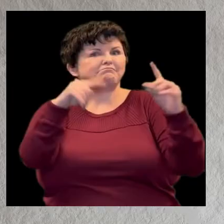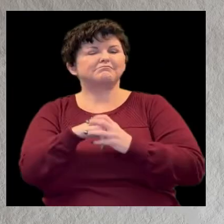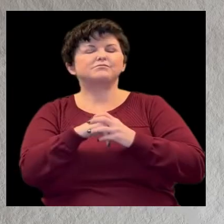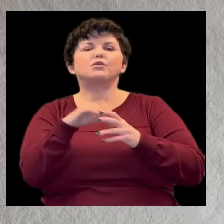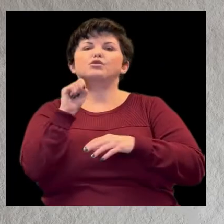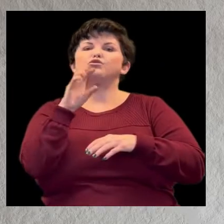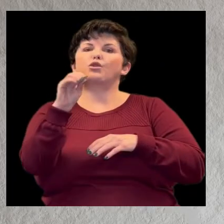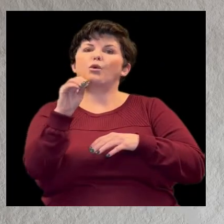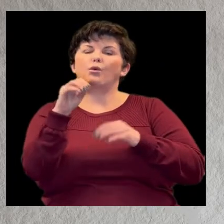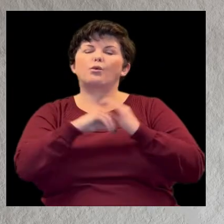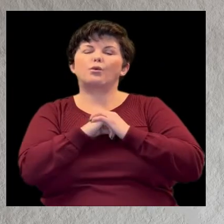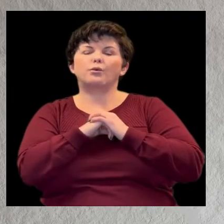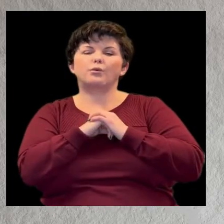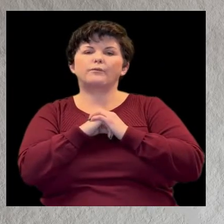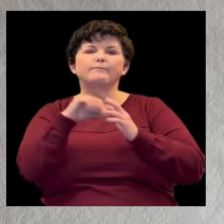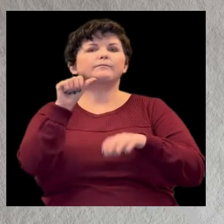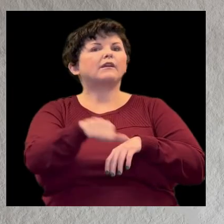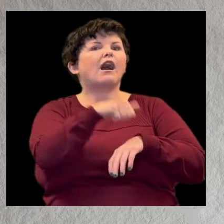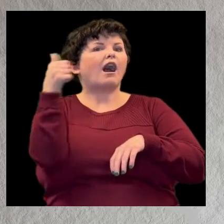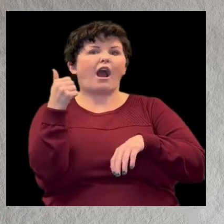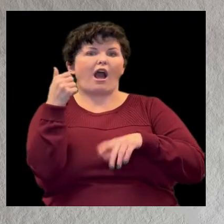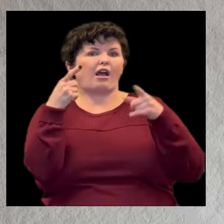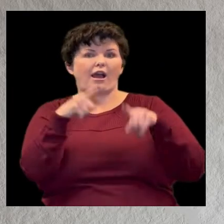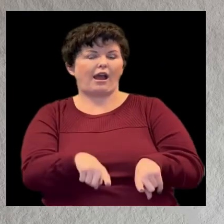So another time